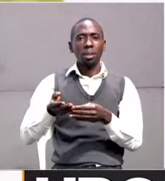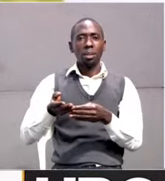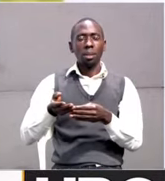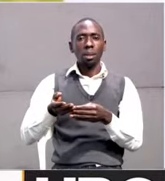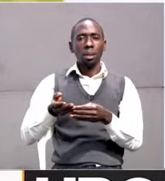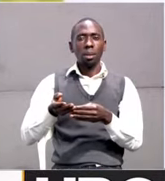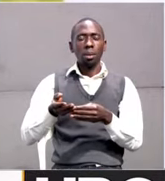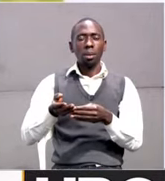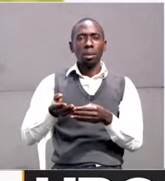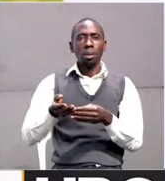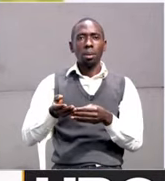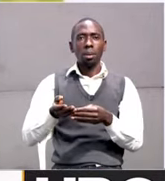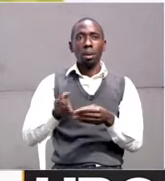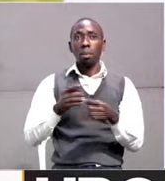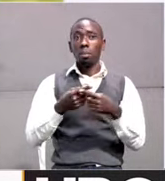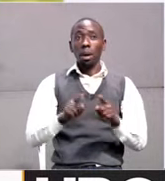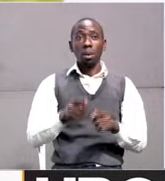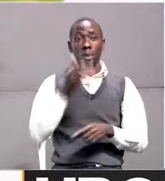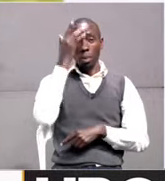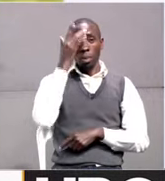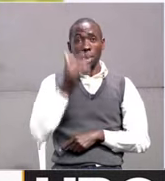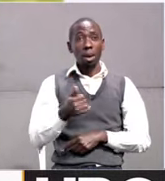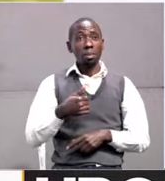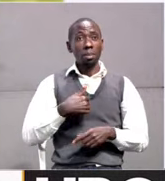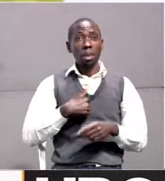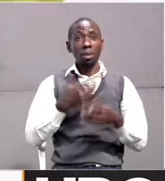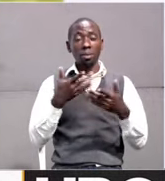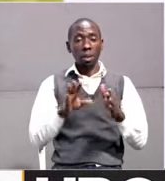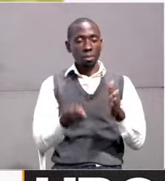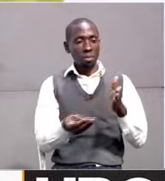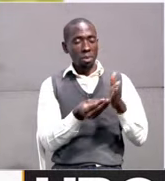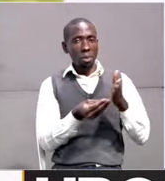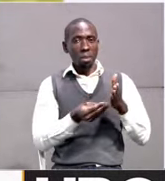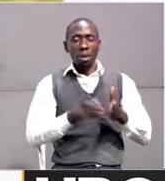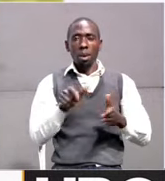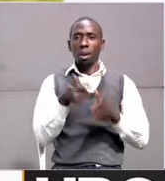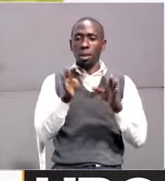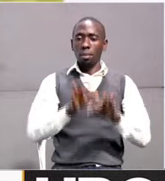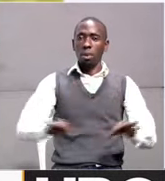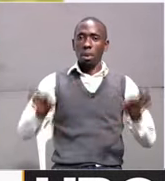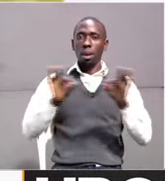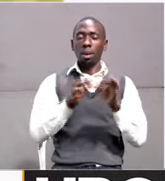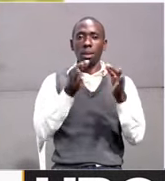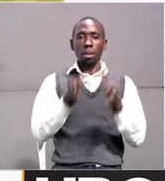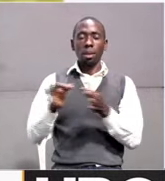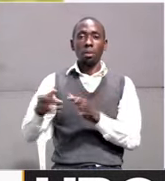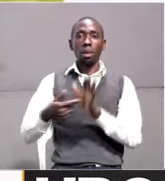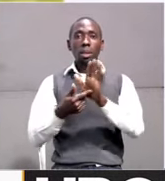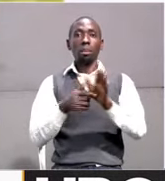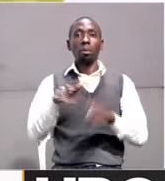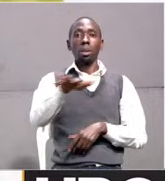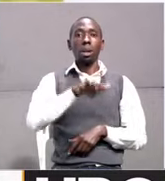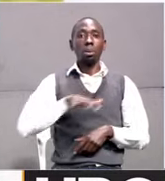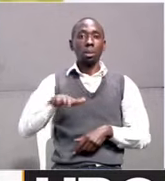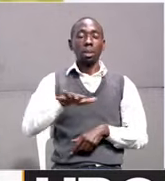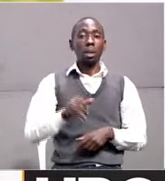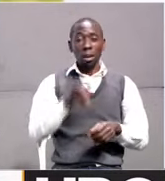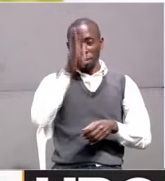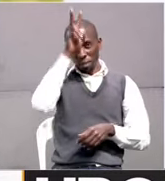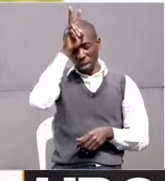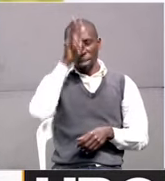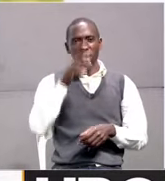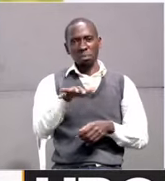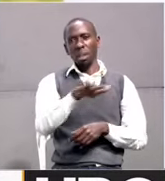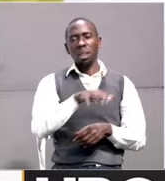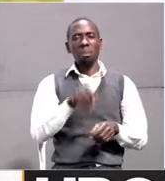but why not, and we're importing all these other very crucial products, especially for the towns. In the rural areas, of course,